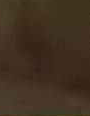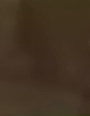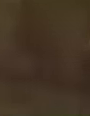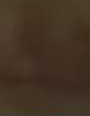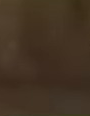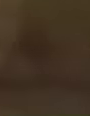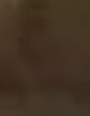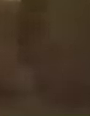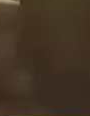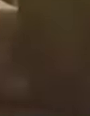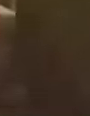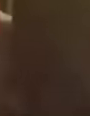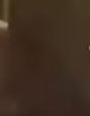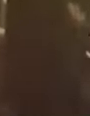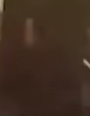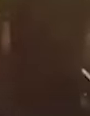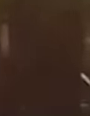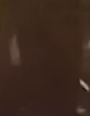Hallelujah.